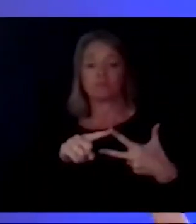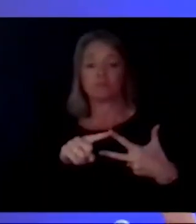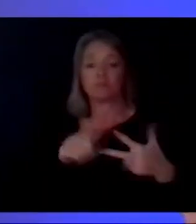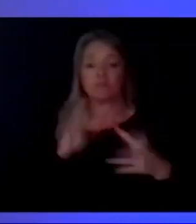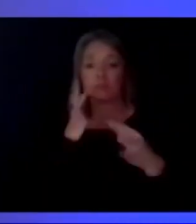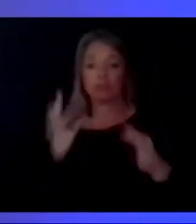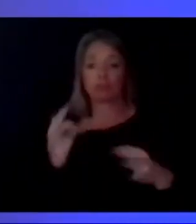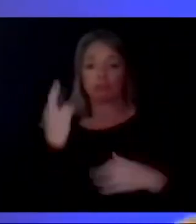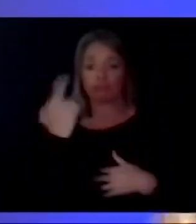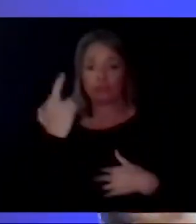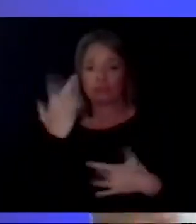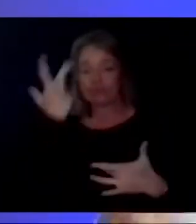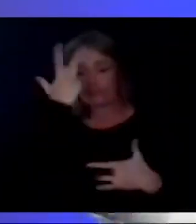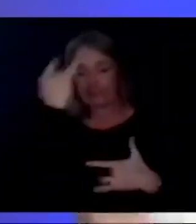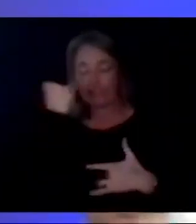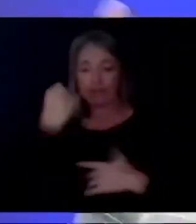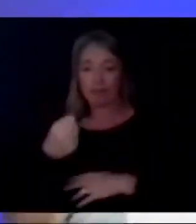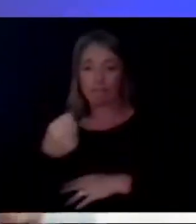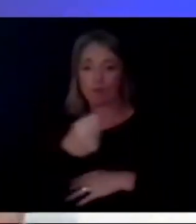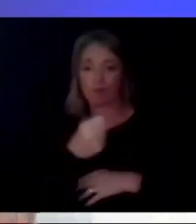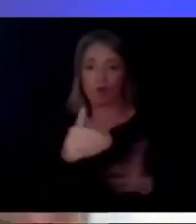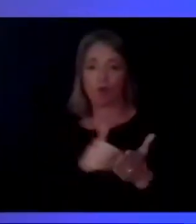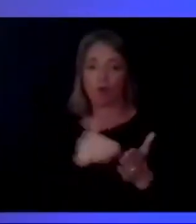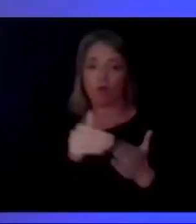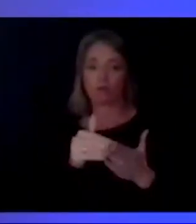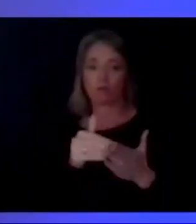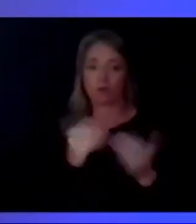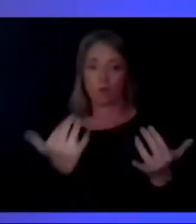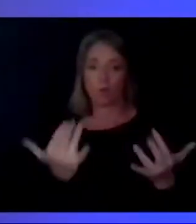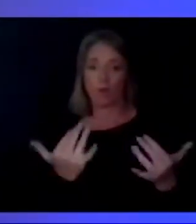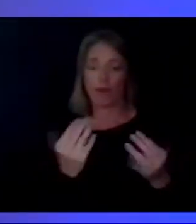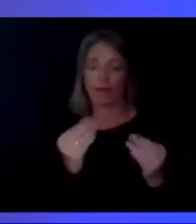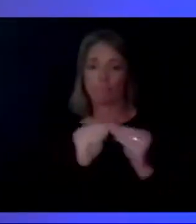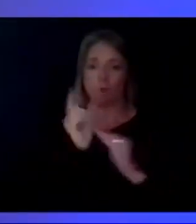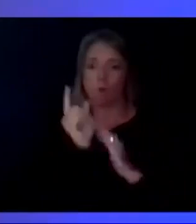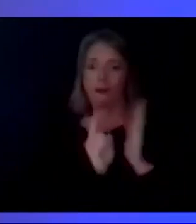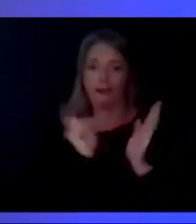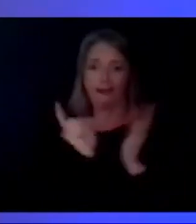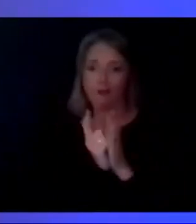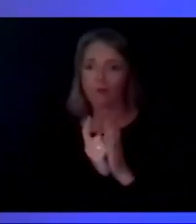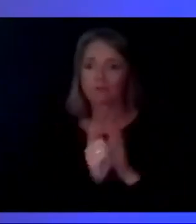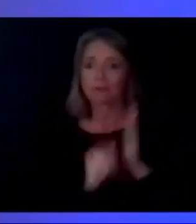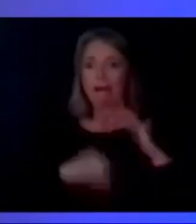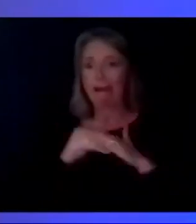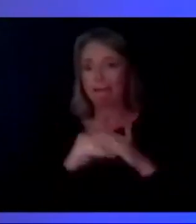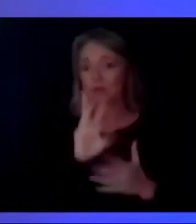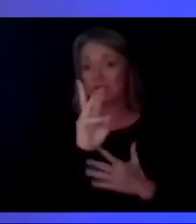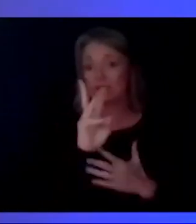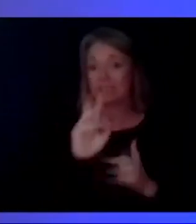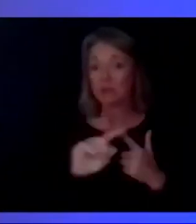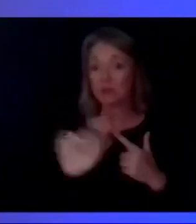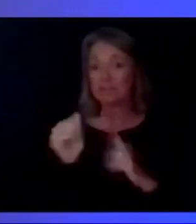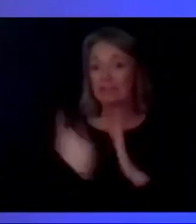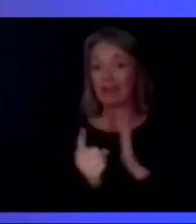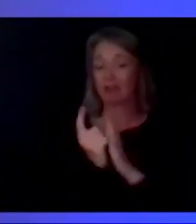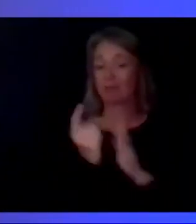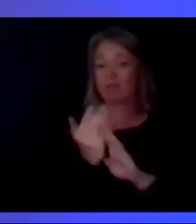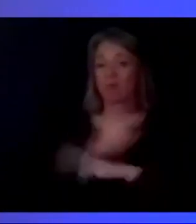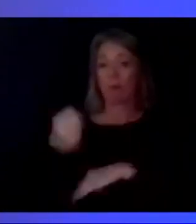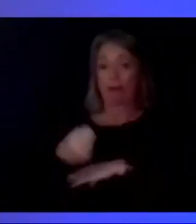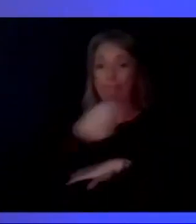to be admitted, then they often will then have to wait several more hours, sometimes up to 6 to 10 more hours to be admitted to the hospital